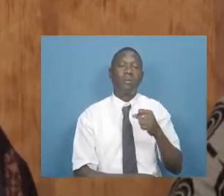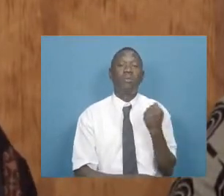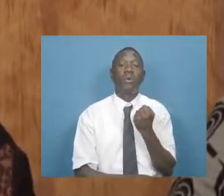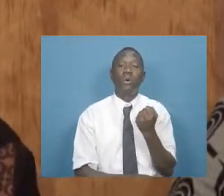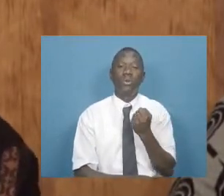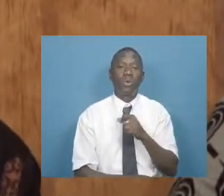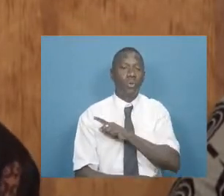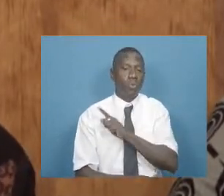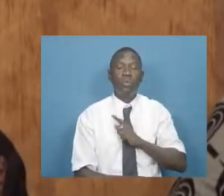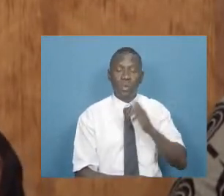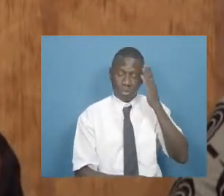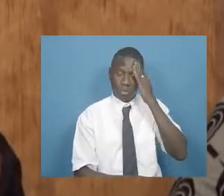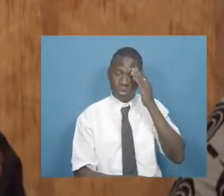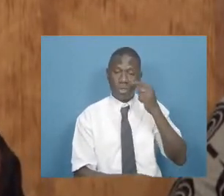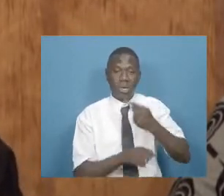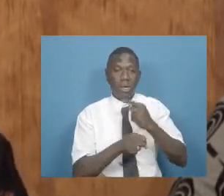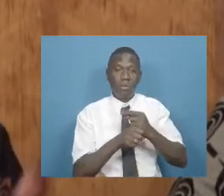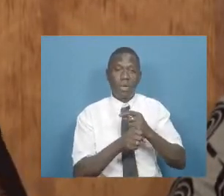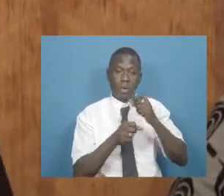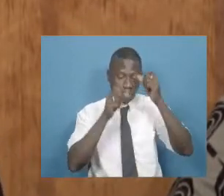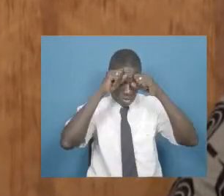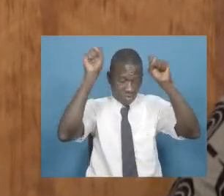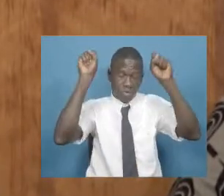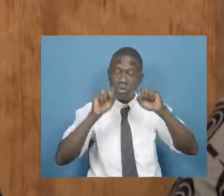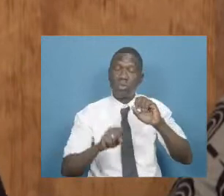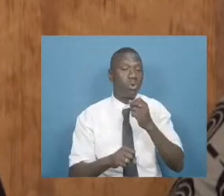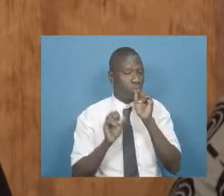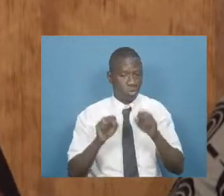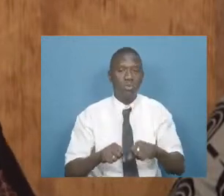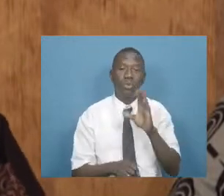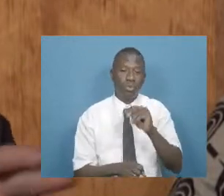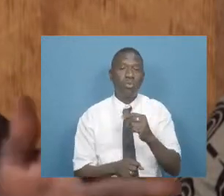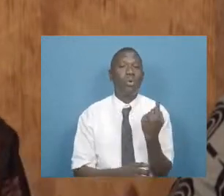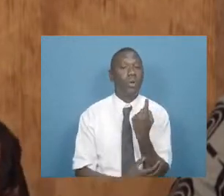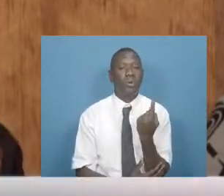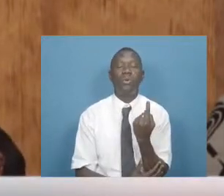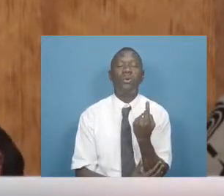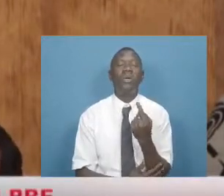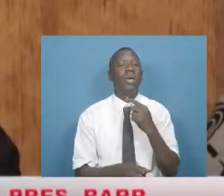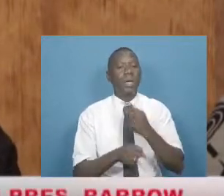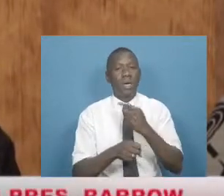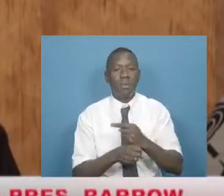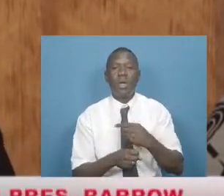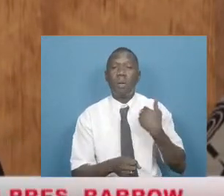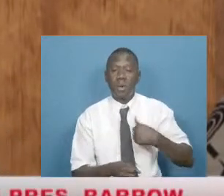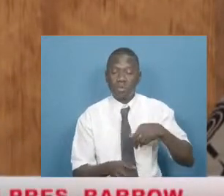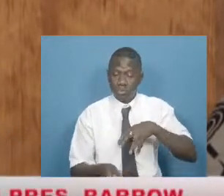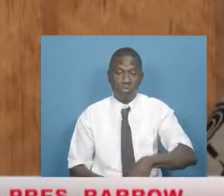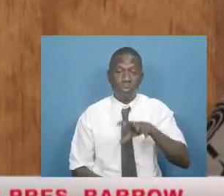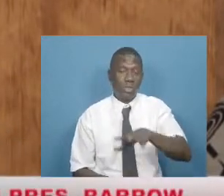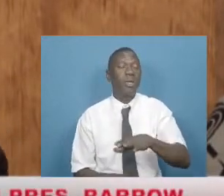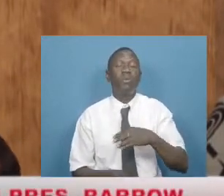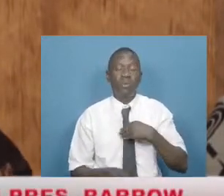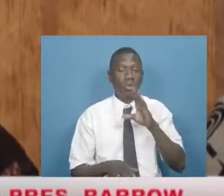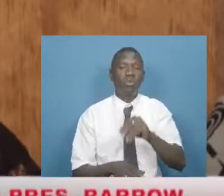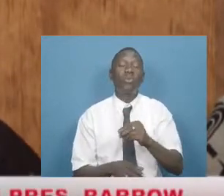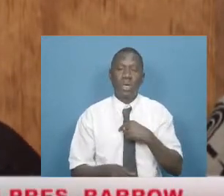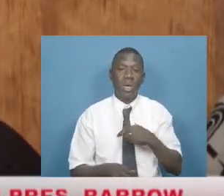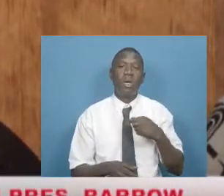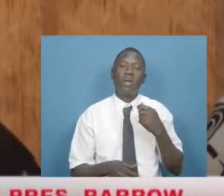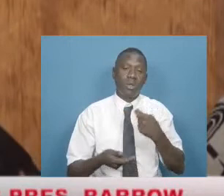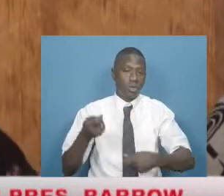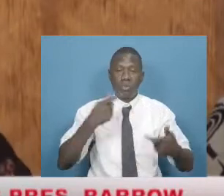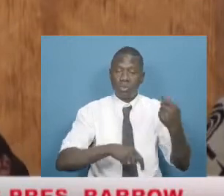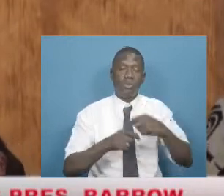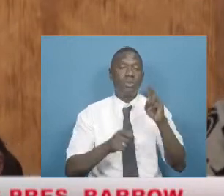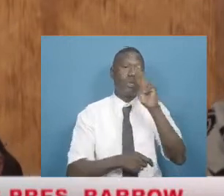because we know that the Gambia government cannot do it alone. Gambian citizens must also play their part by contributing to